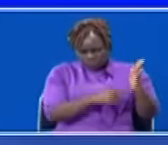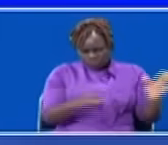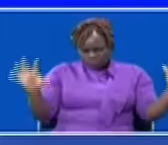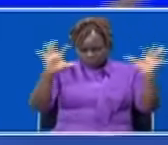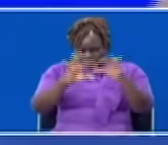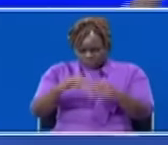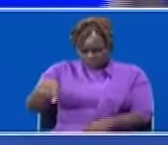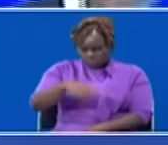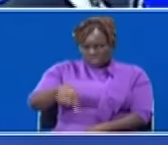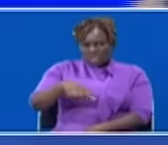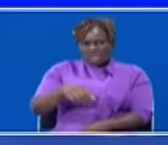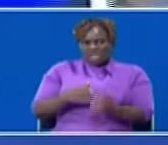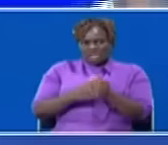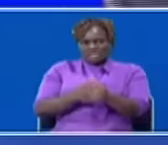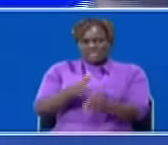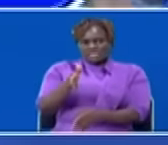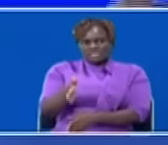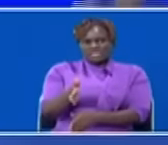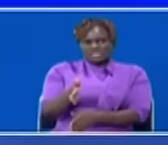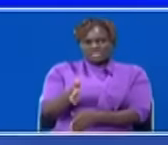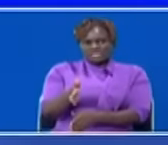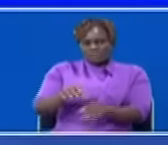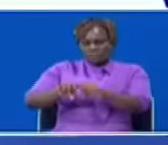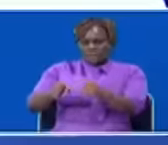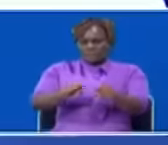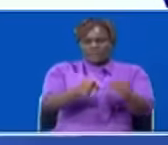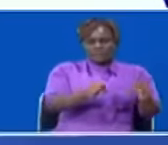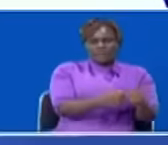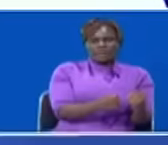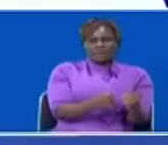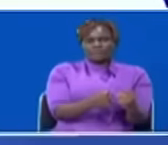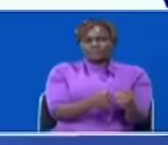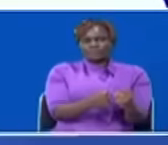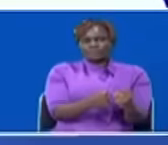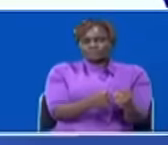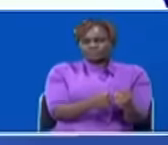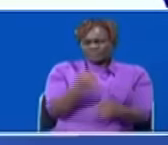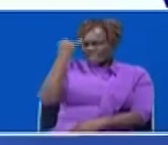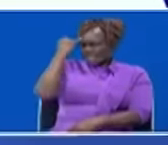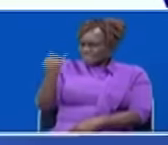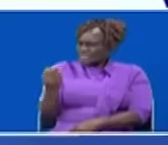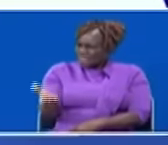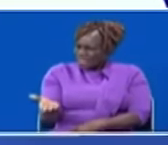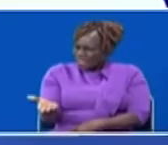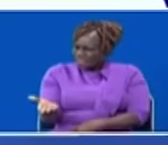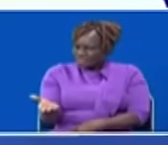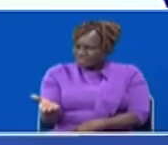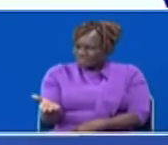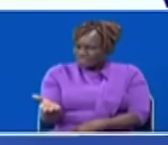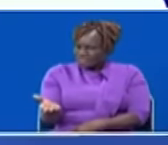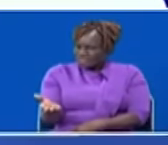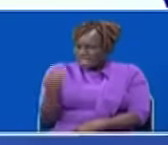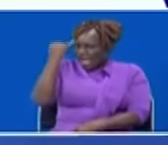together. These leaders are posing this fundamental question. Do these ideals still obtain? Do they? Are in